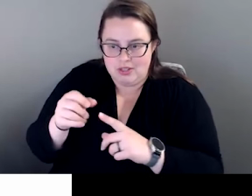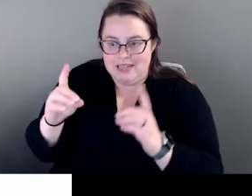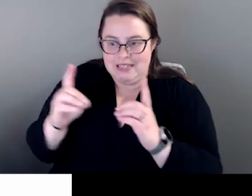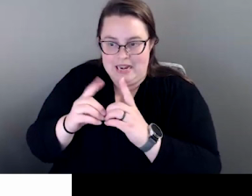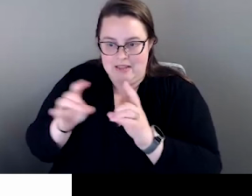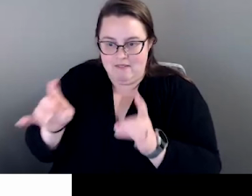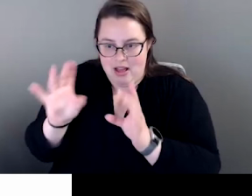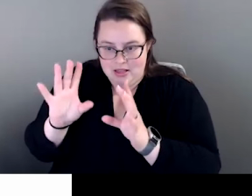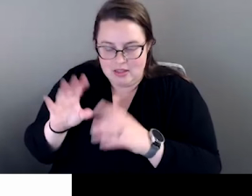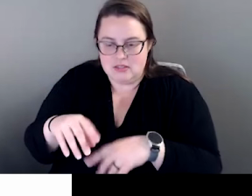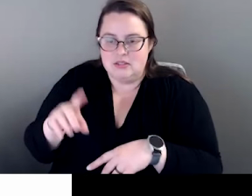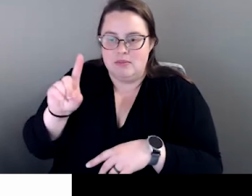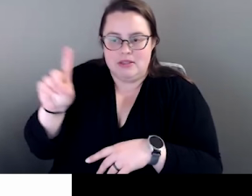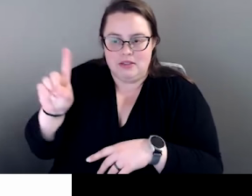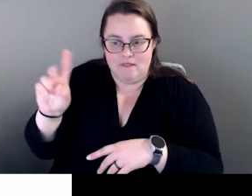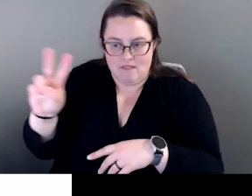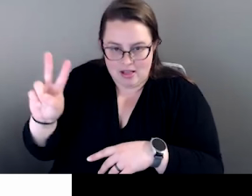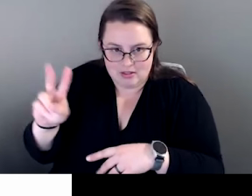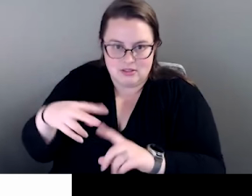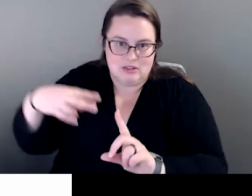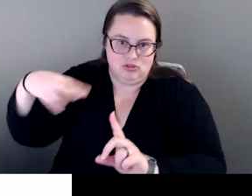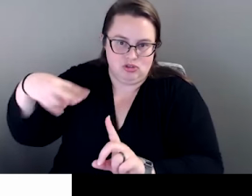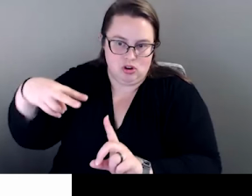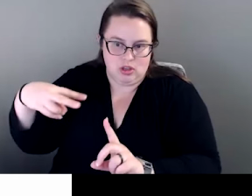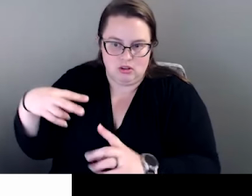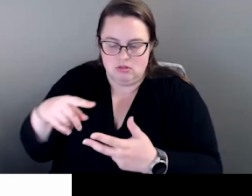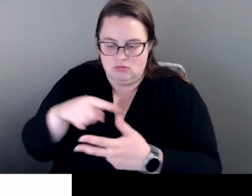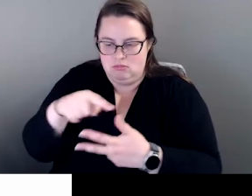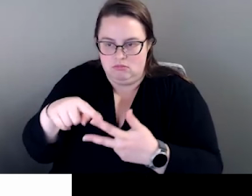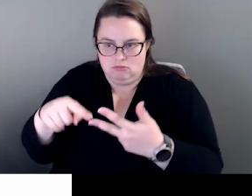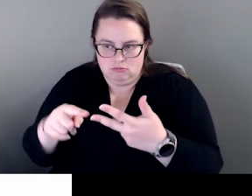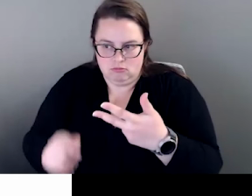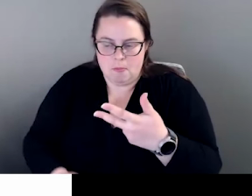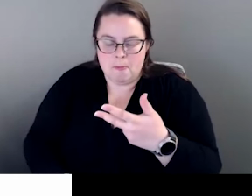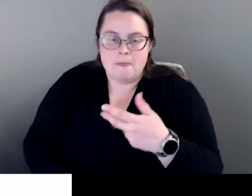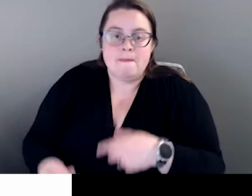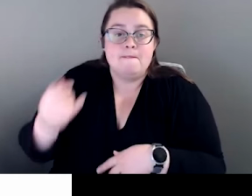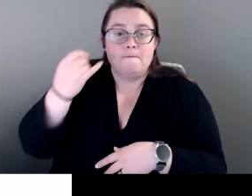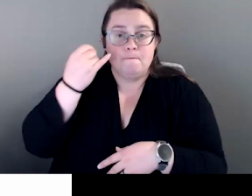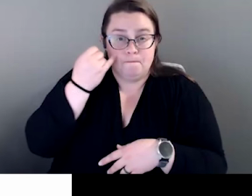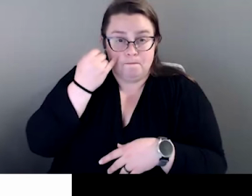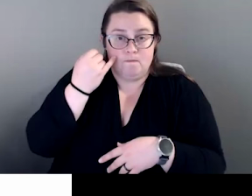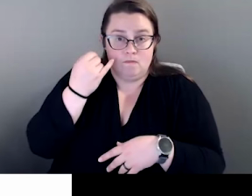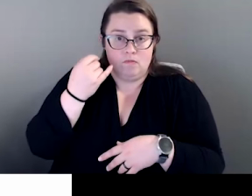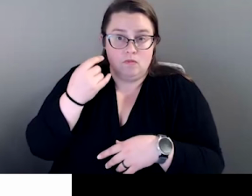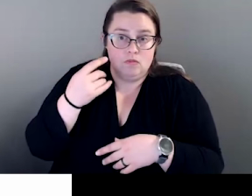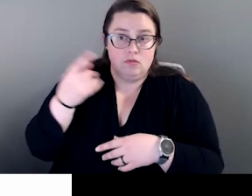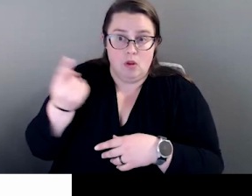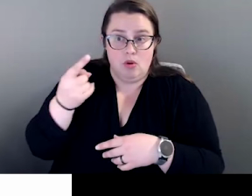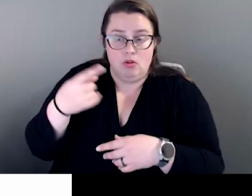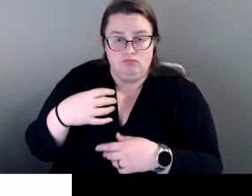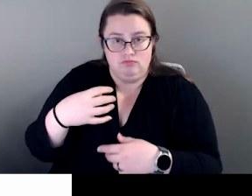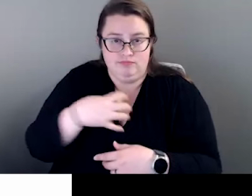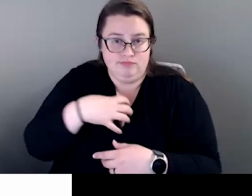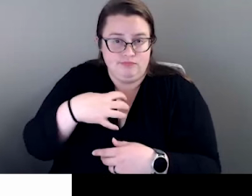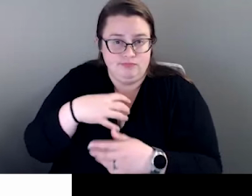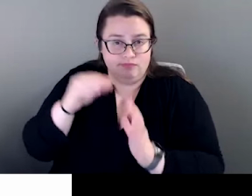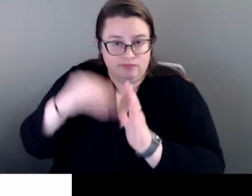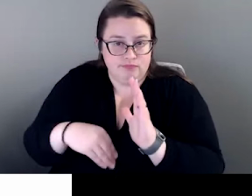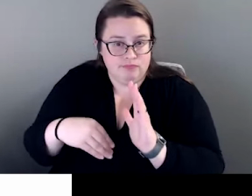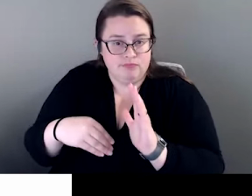and stalking. So those are what we look for if there is a sexual harassment complaint that comes through.